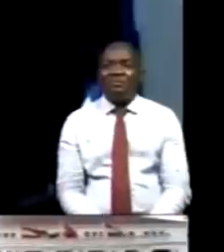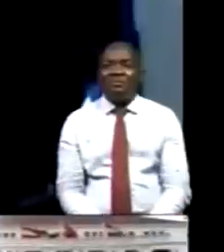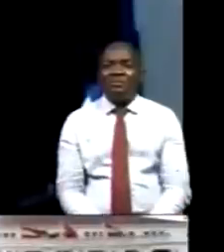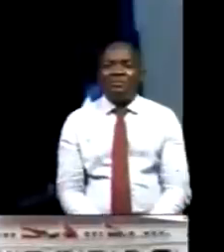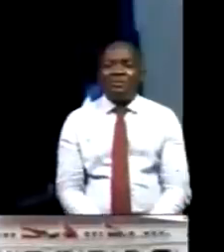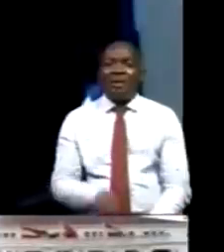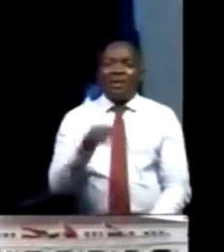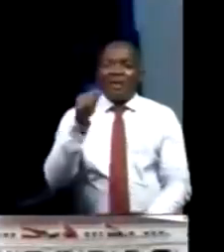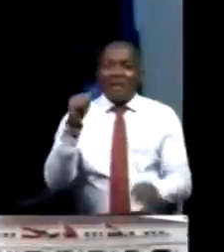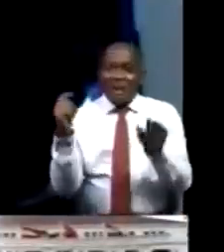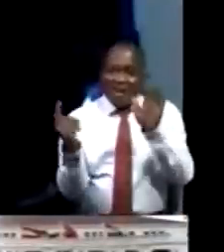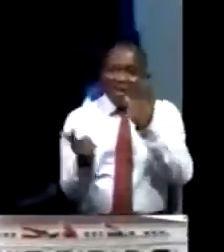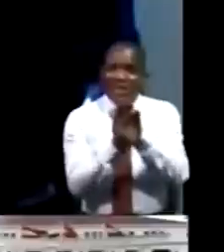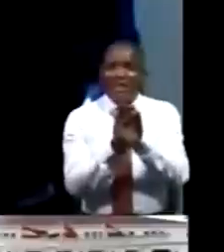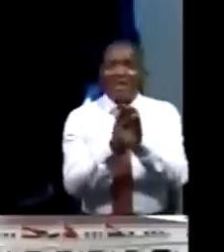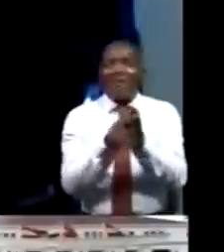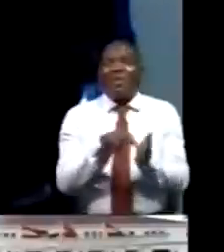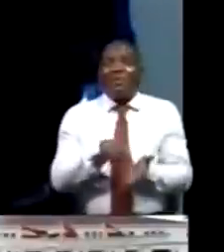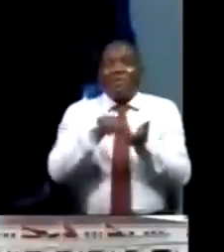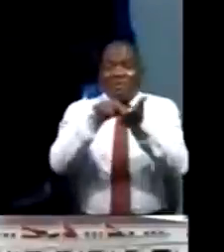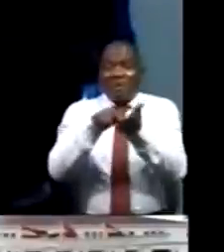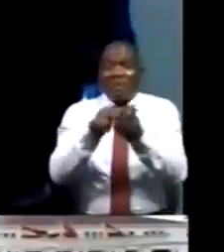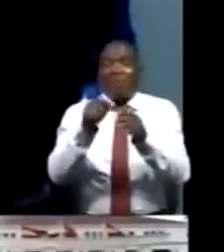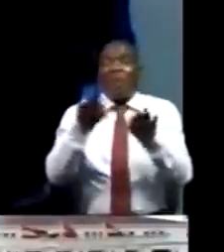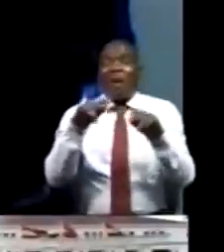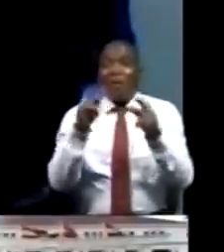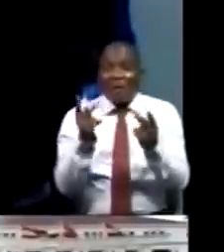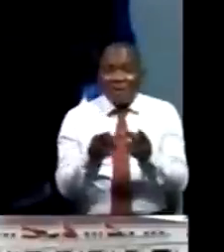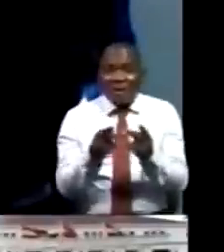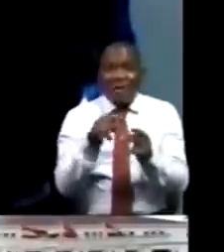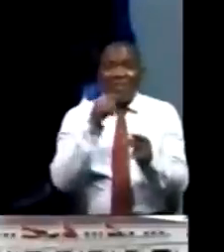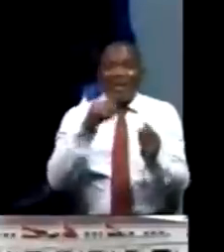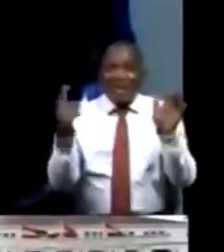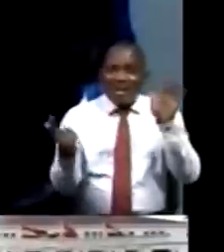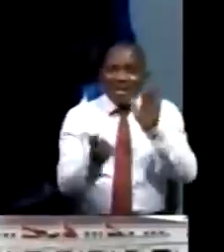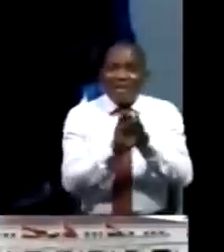The legal representatives of the party,